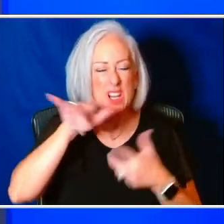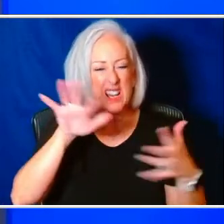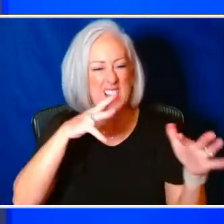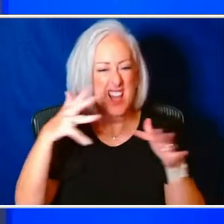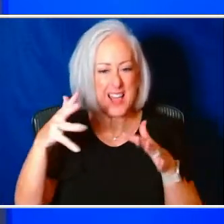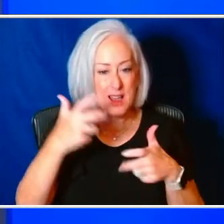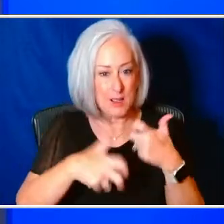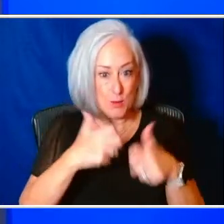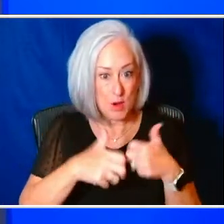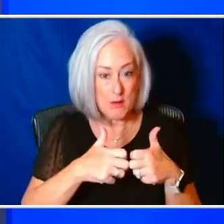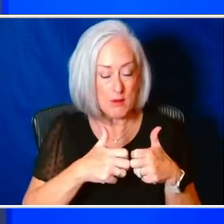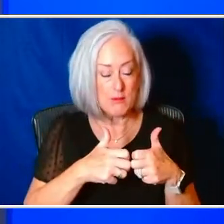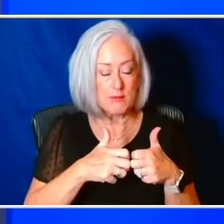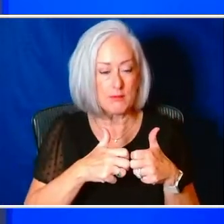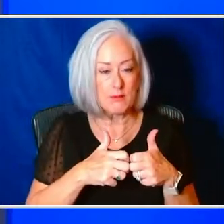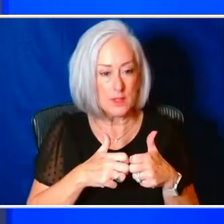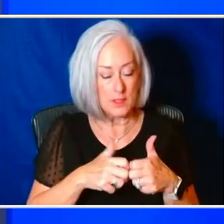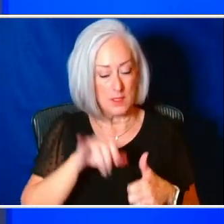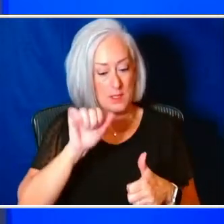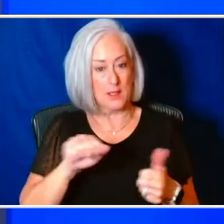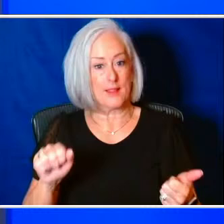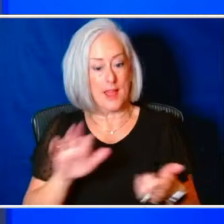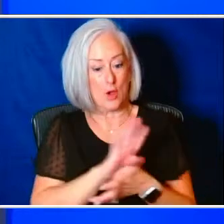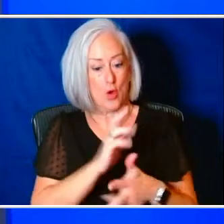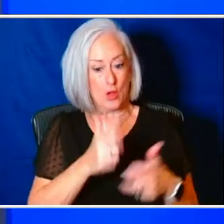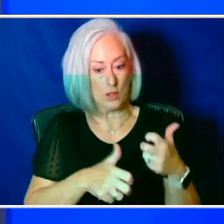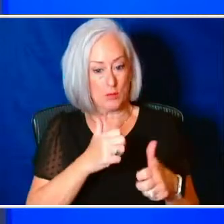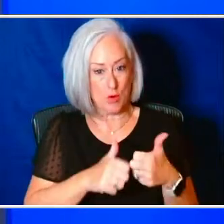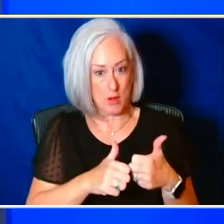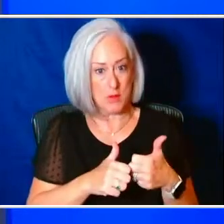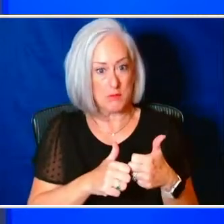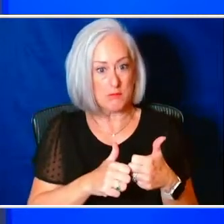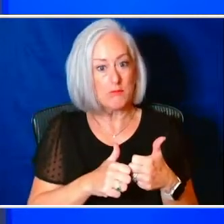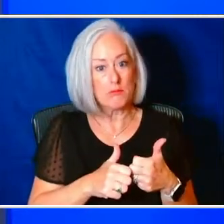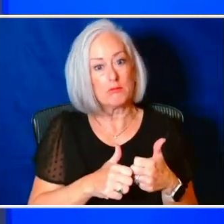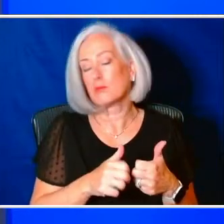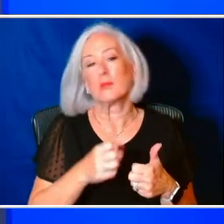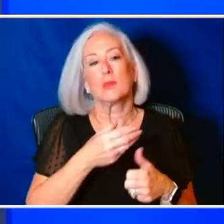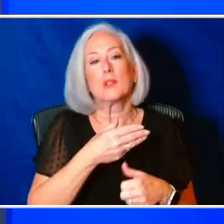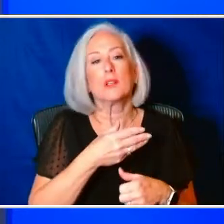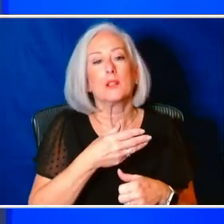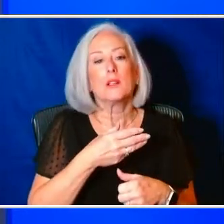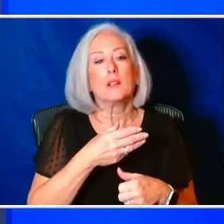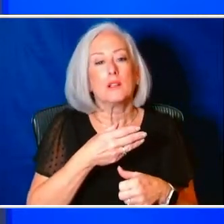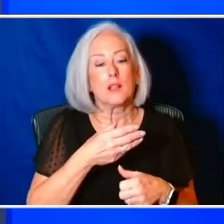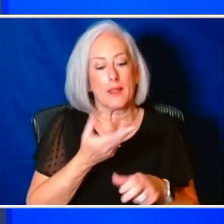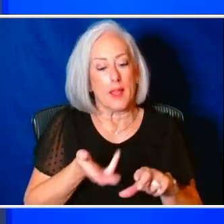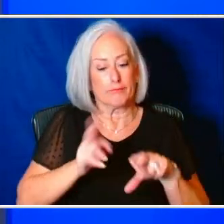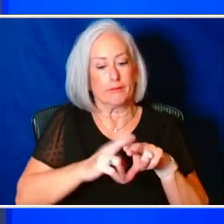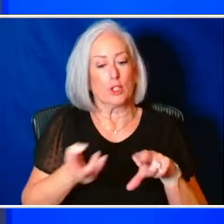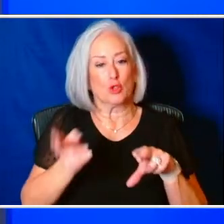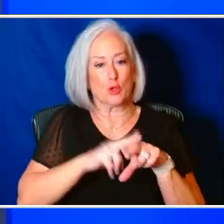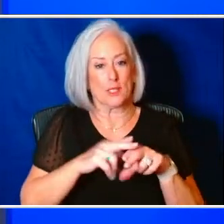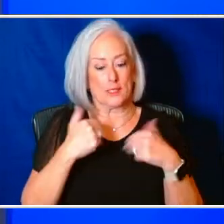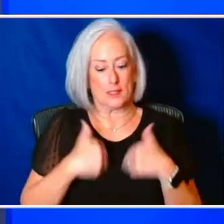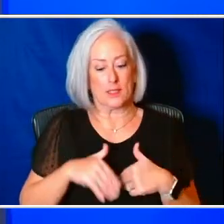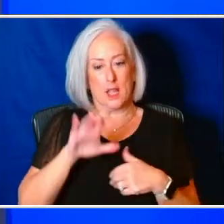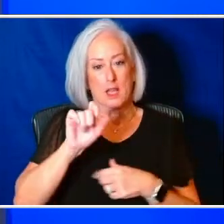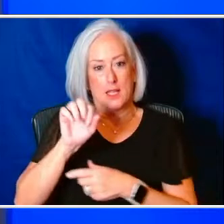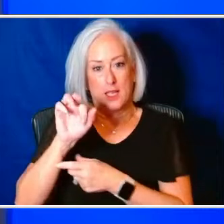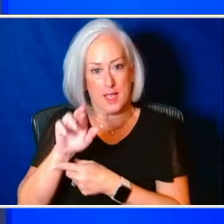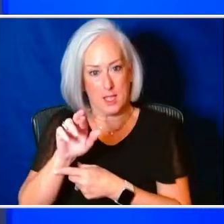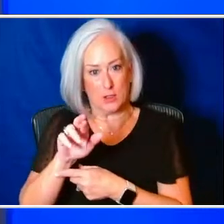lung disease, but with the electronic cigarettes probably increasing the incidence of lung cancer and other respiratory diseases. So I